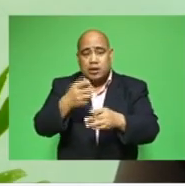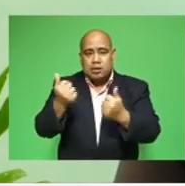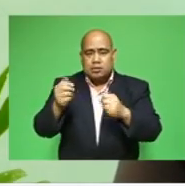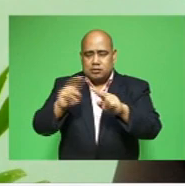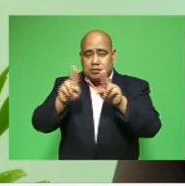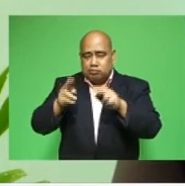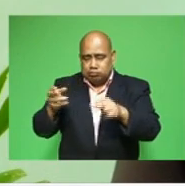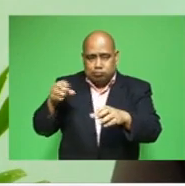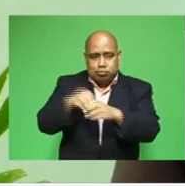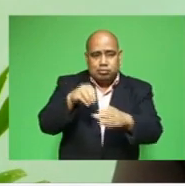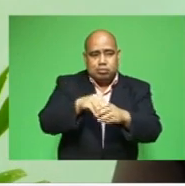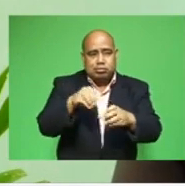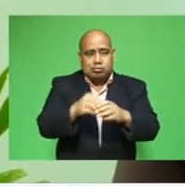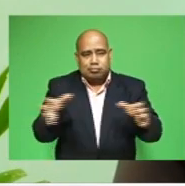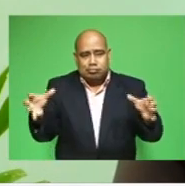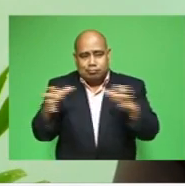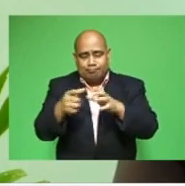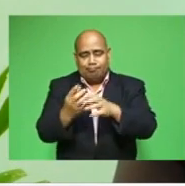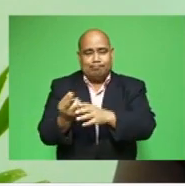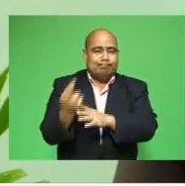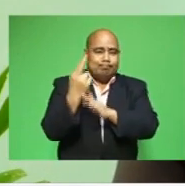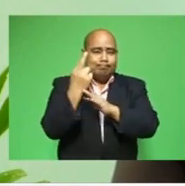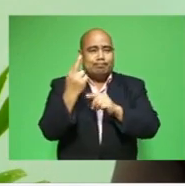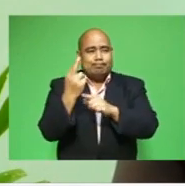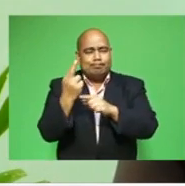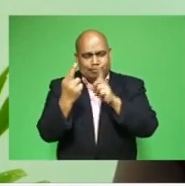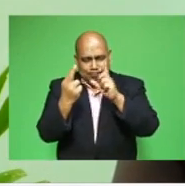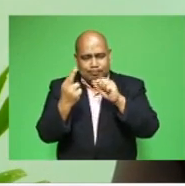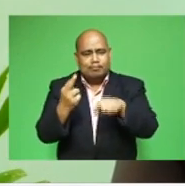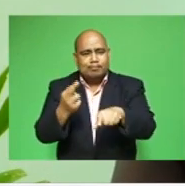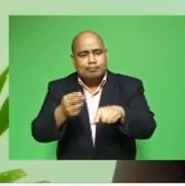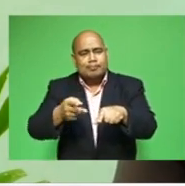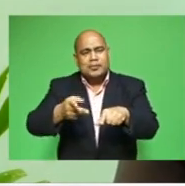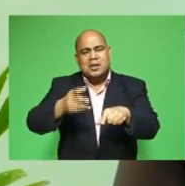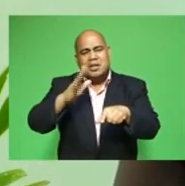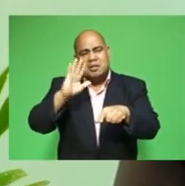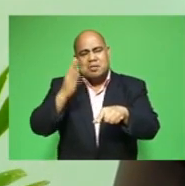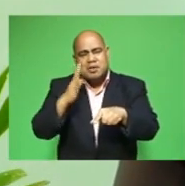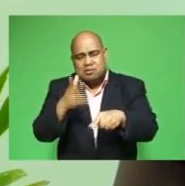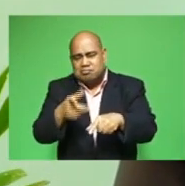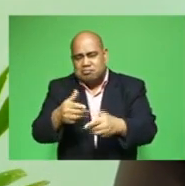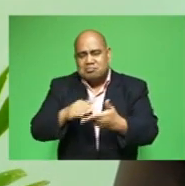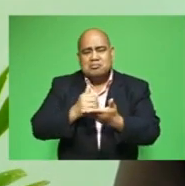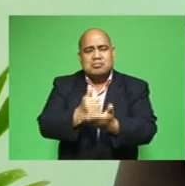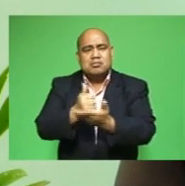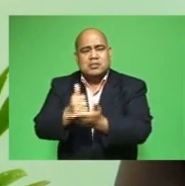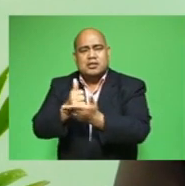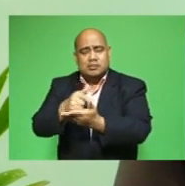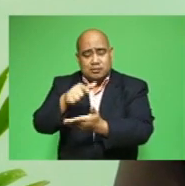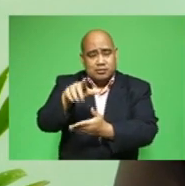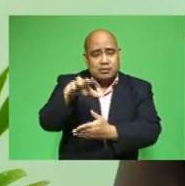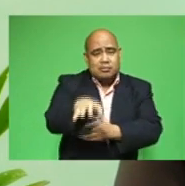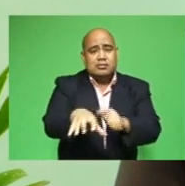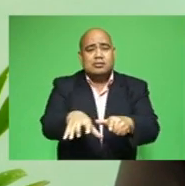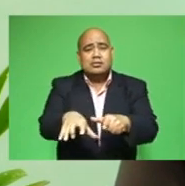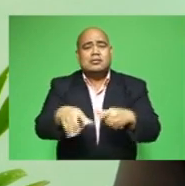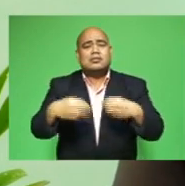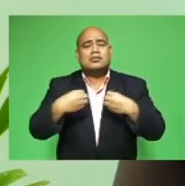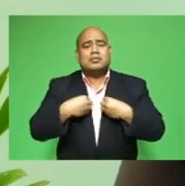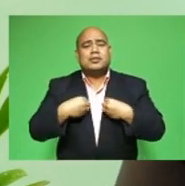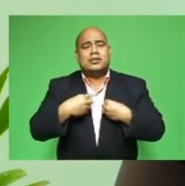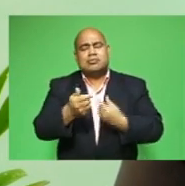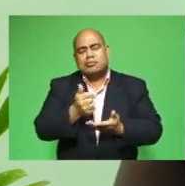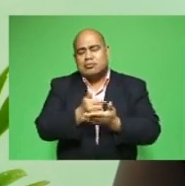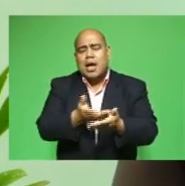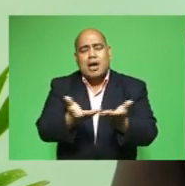assessments. And then we have the ability for them to be able to assist these businesses, for example, to do the cash flow, to be able to do some cash